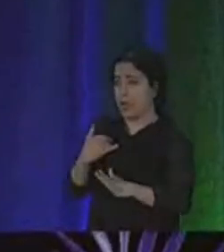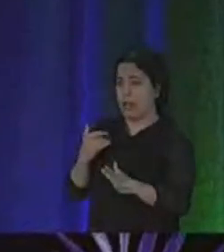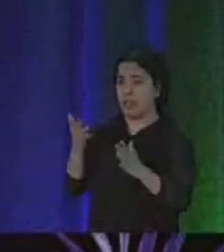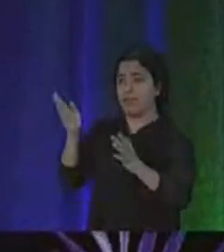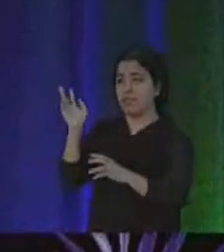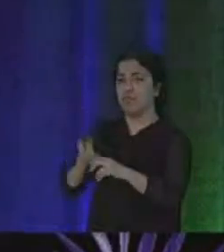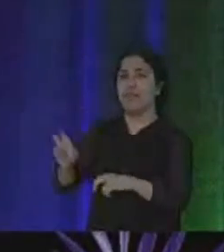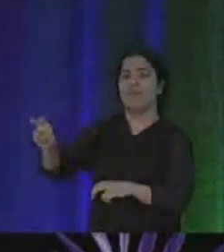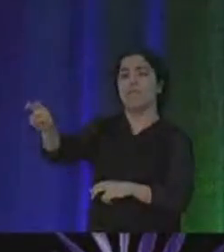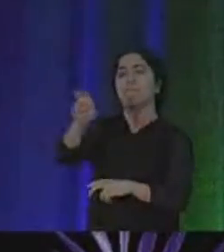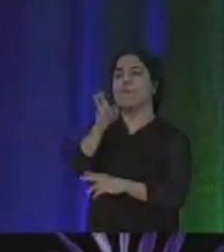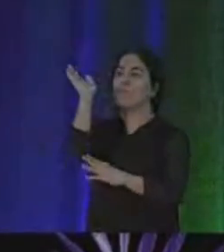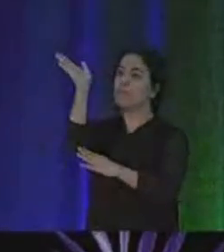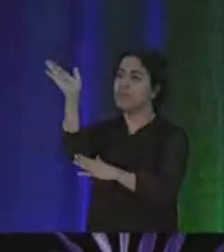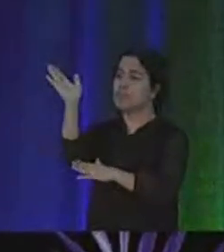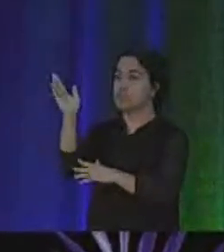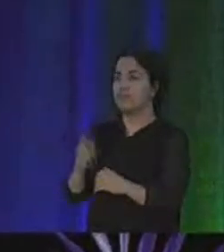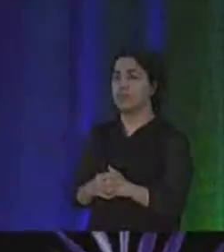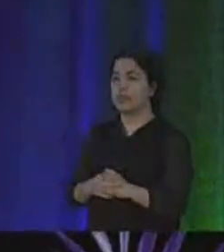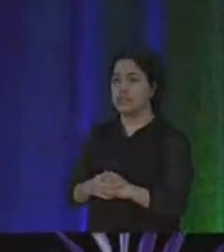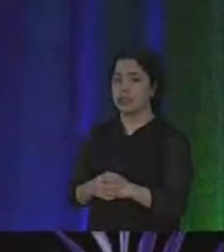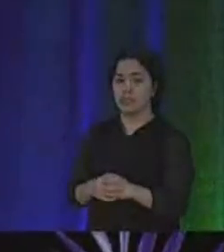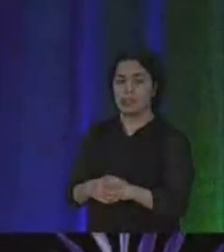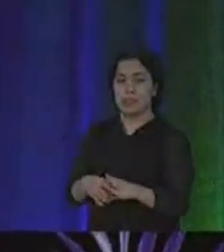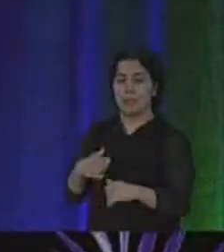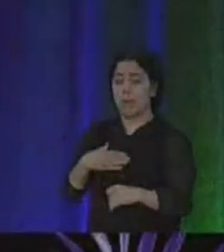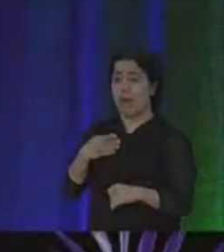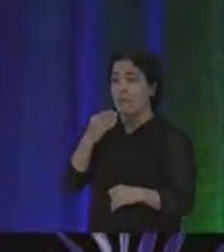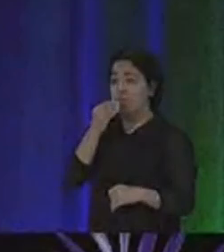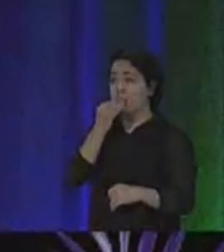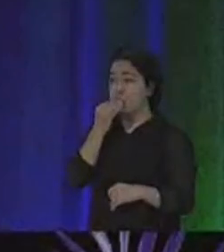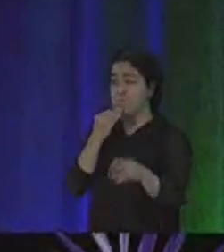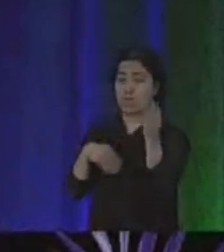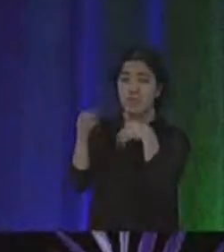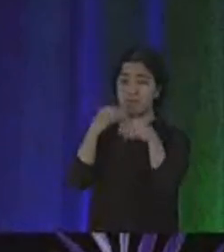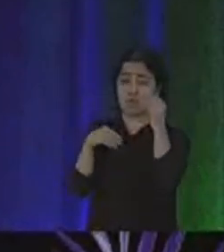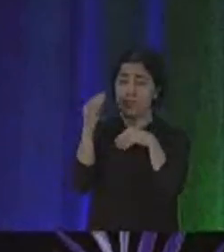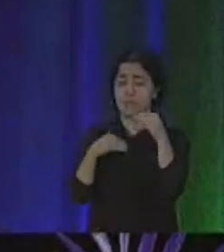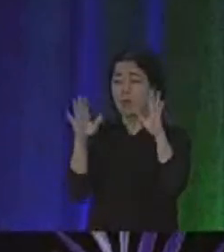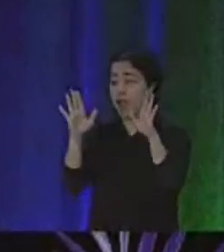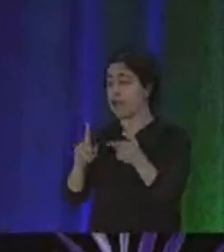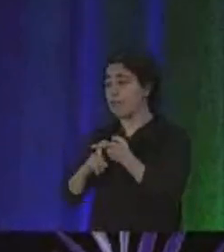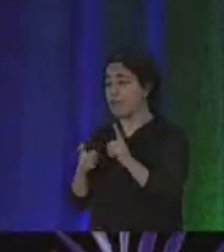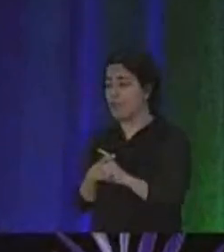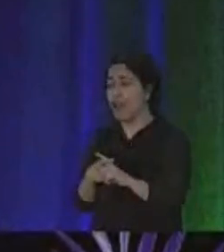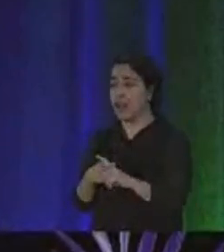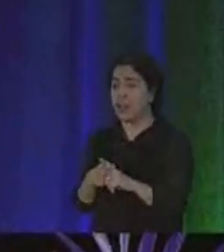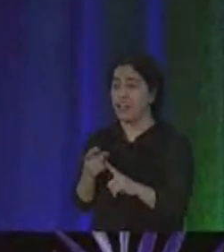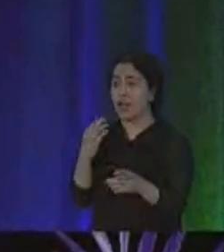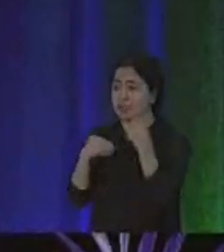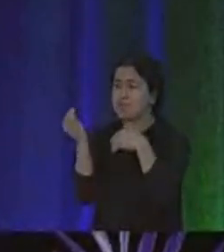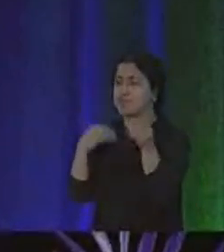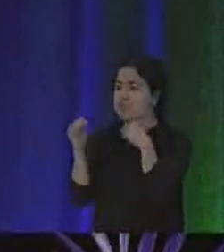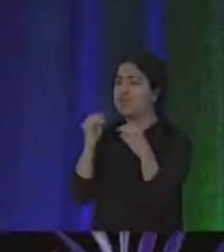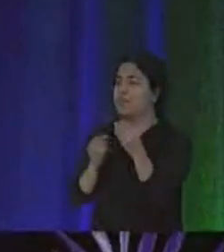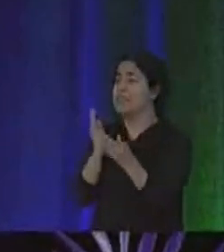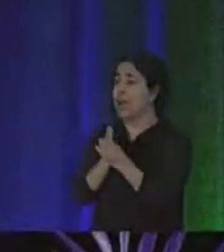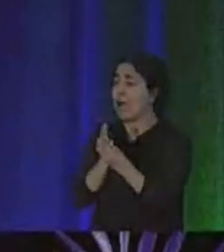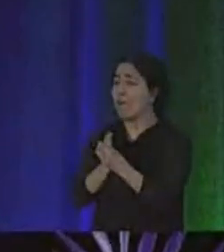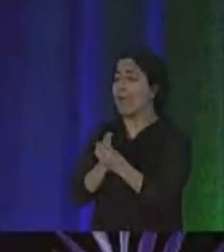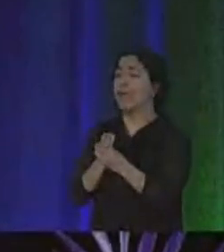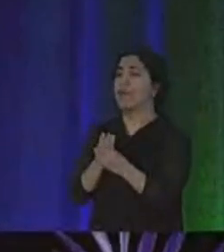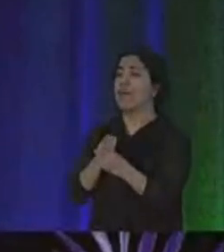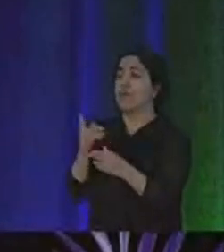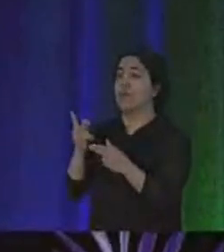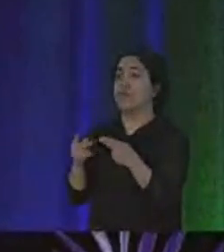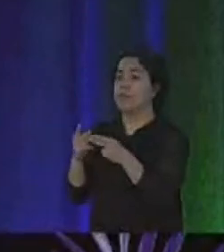little like coming down off of my food coma. I had some awesome friends take me out to lunch. I'm an avid taco eater, and they took me to a spot